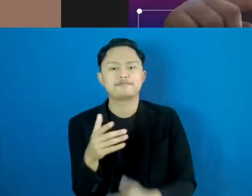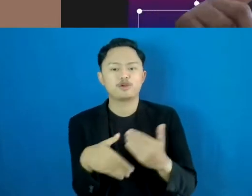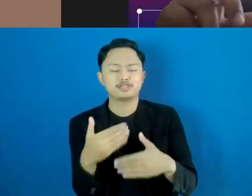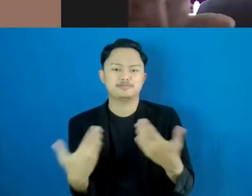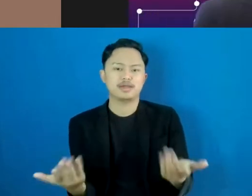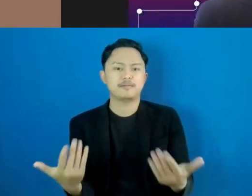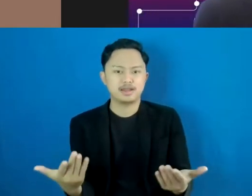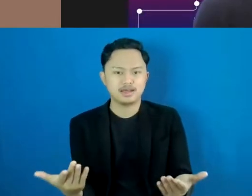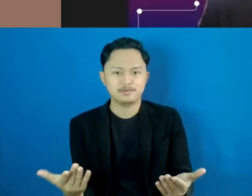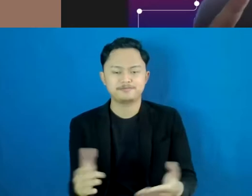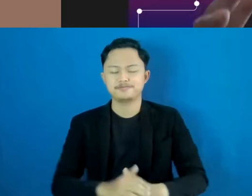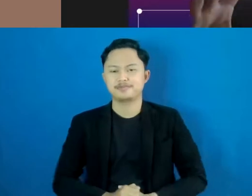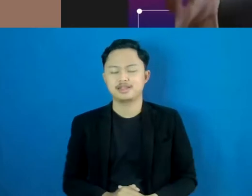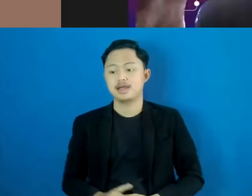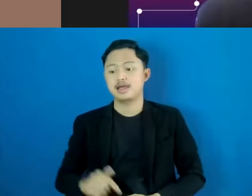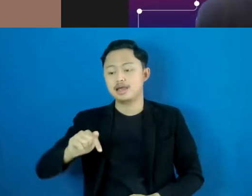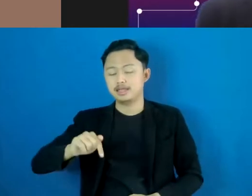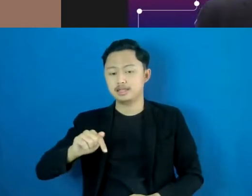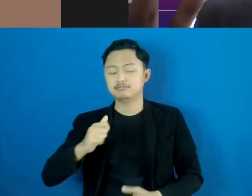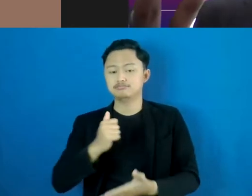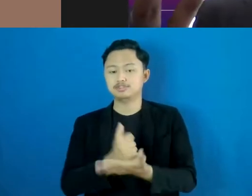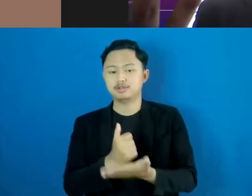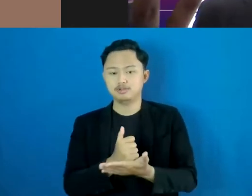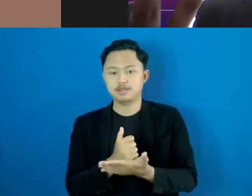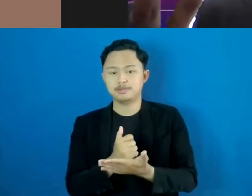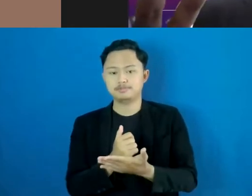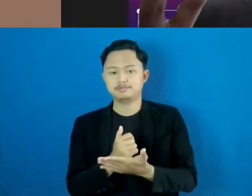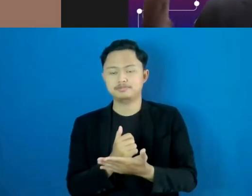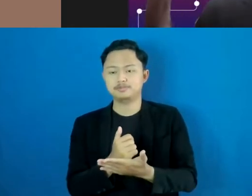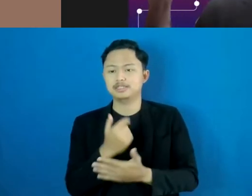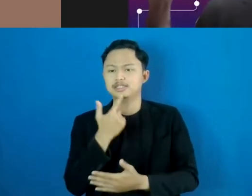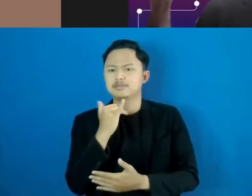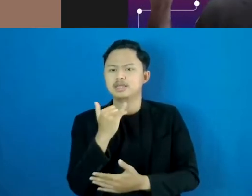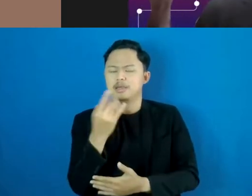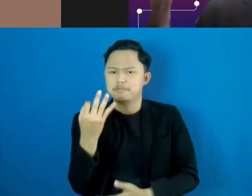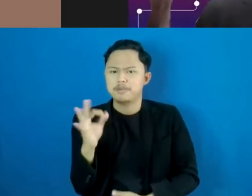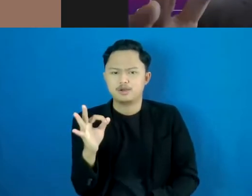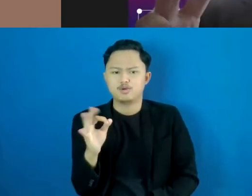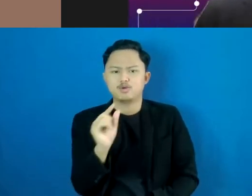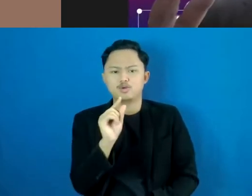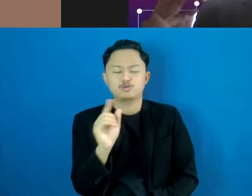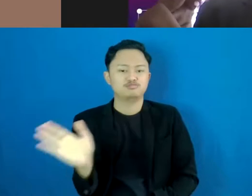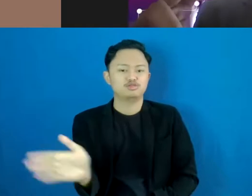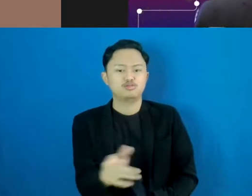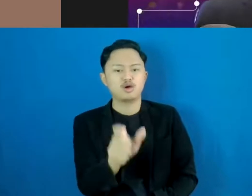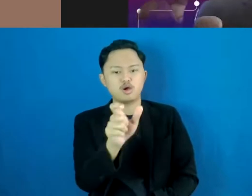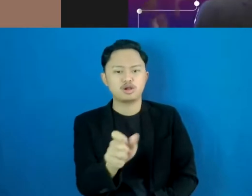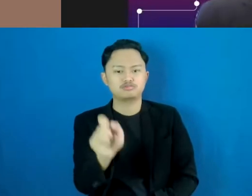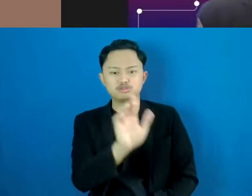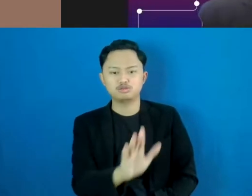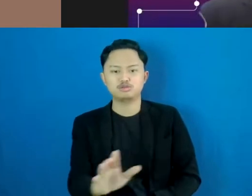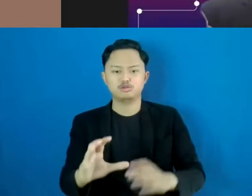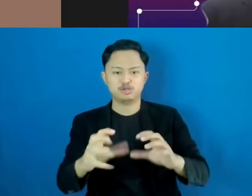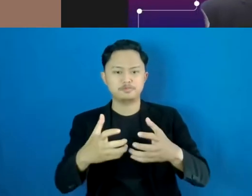This is a whole new for everybody in the world, for every consumer, every